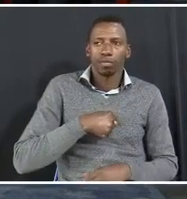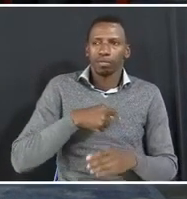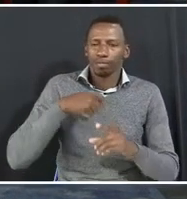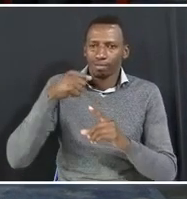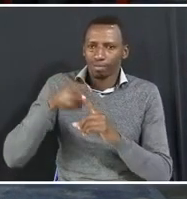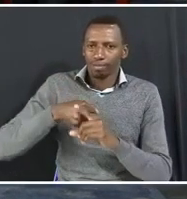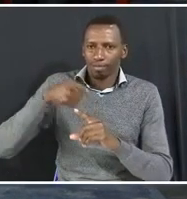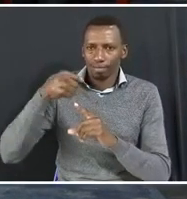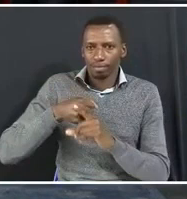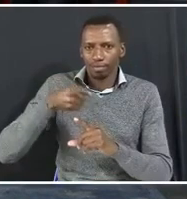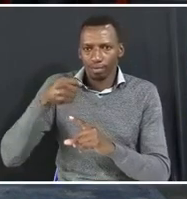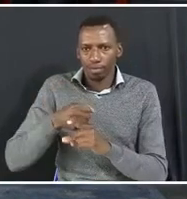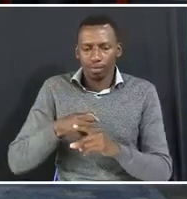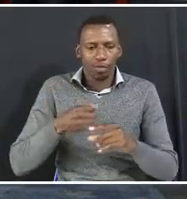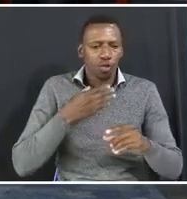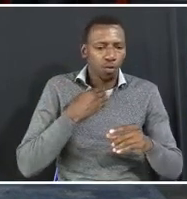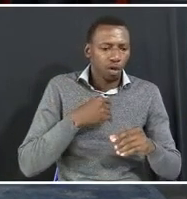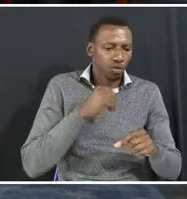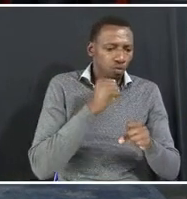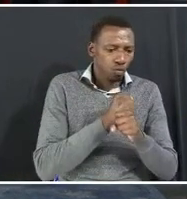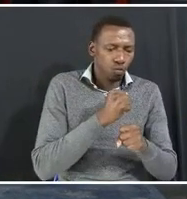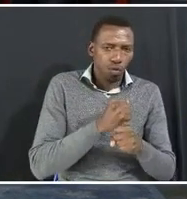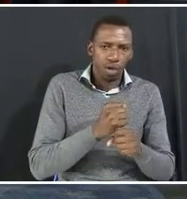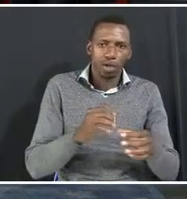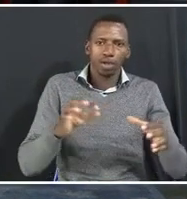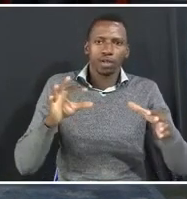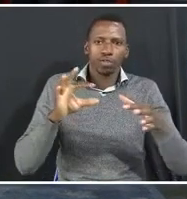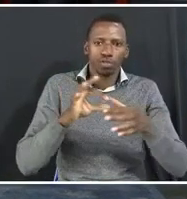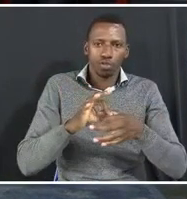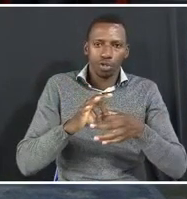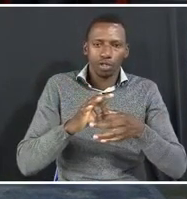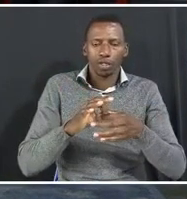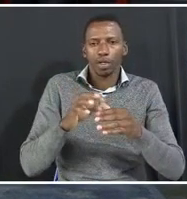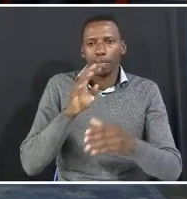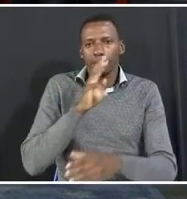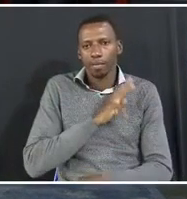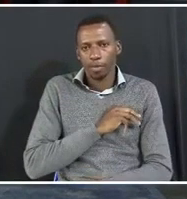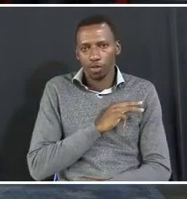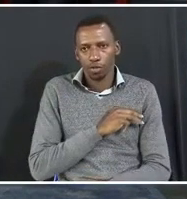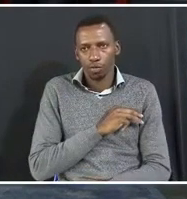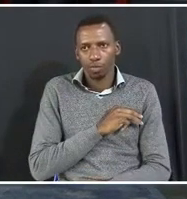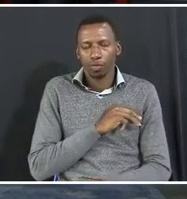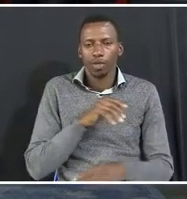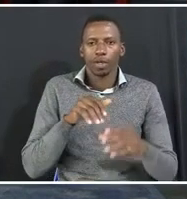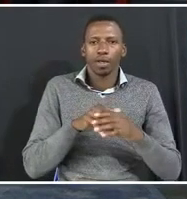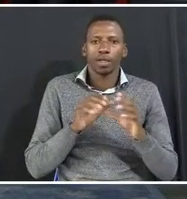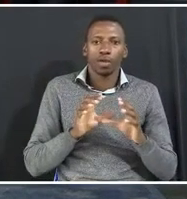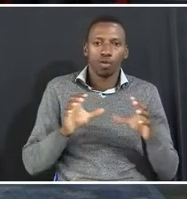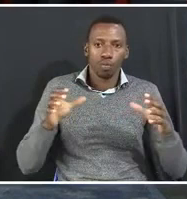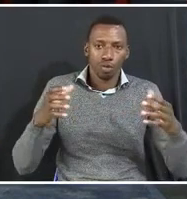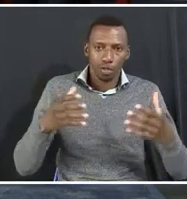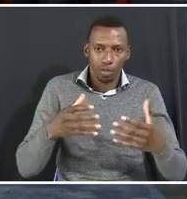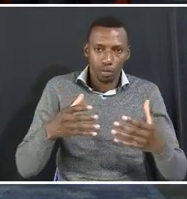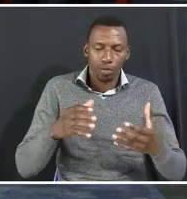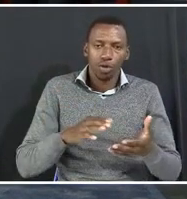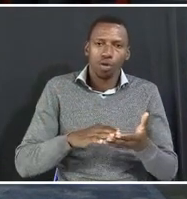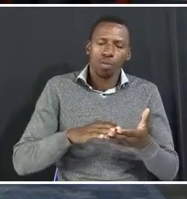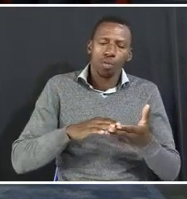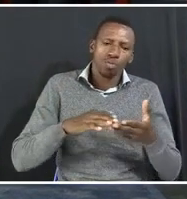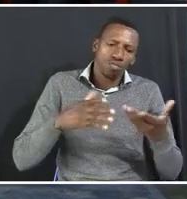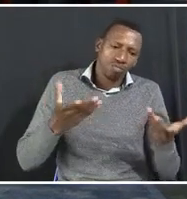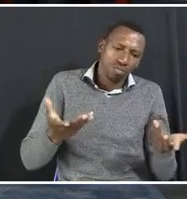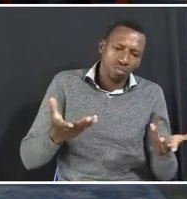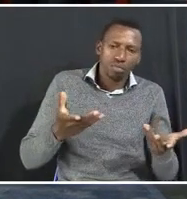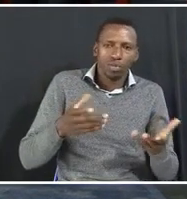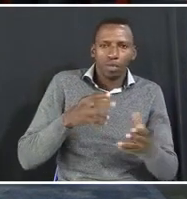strive to do joint missions to the needy in the community, more or less what